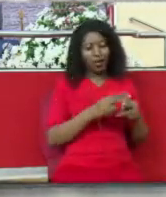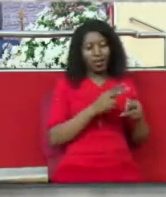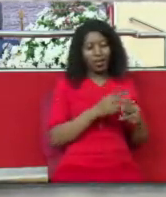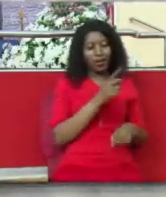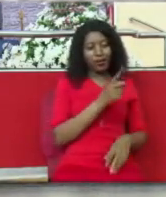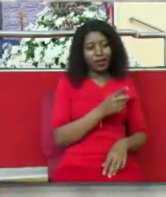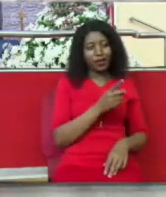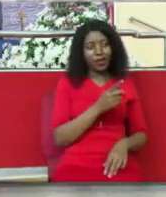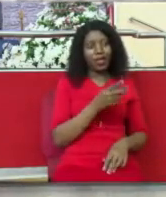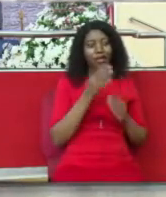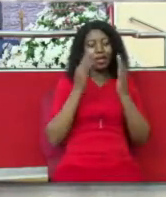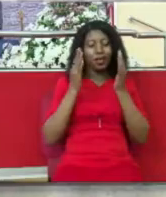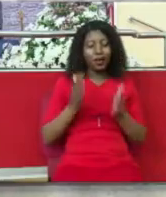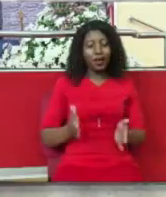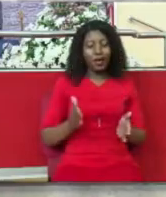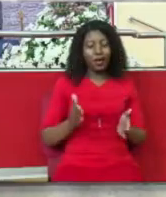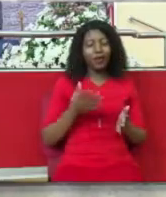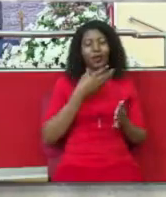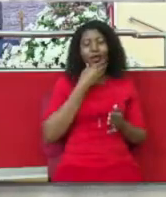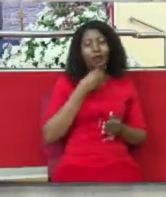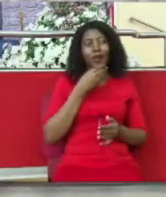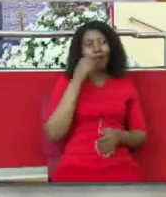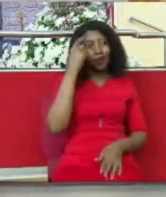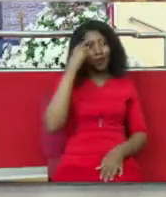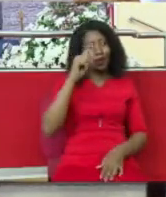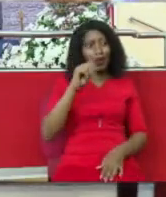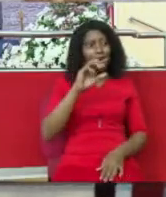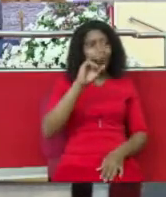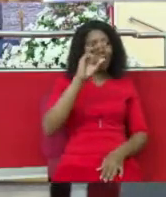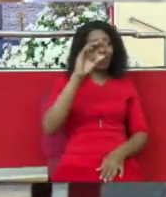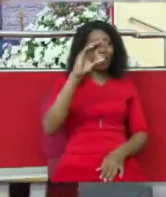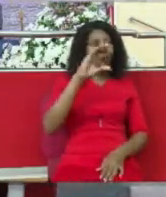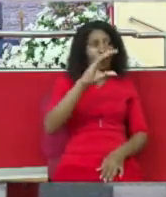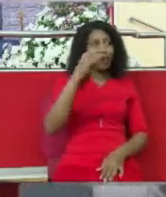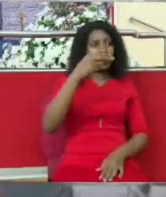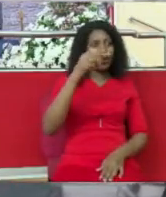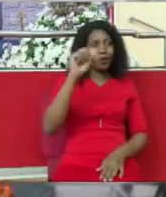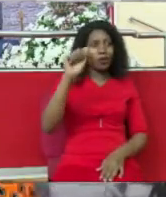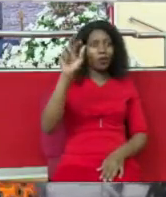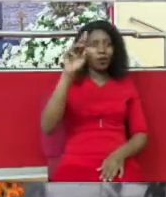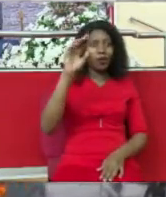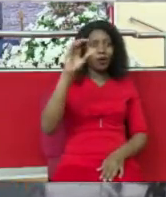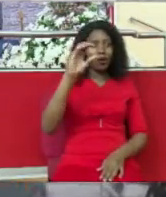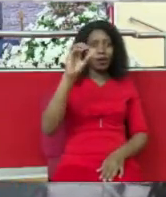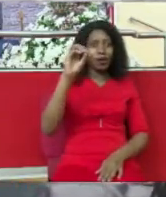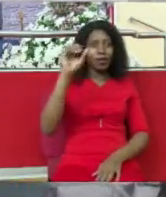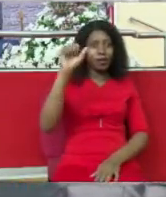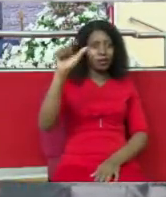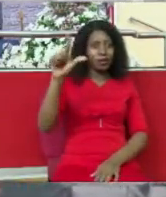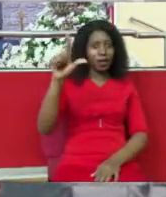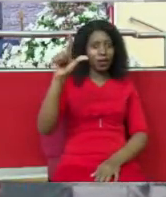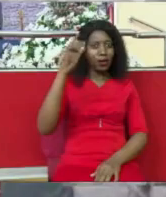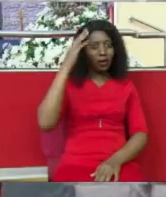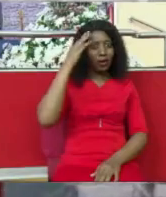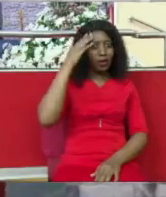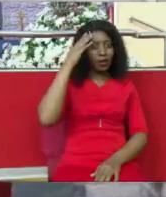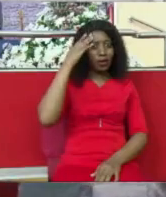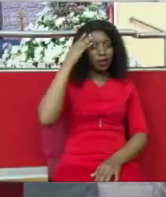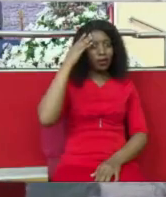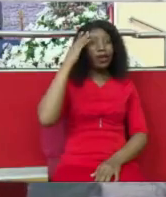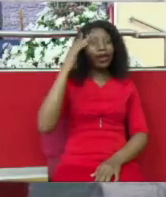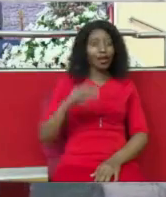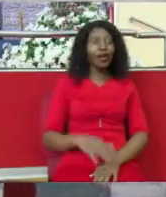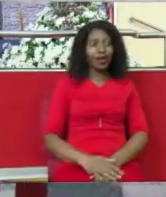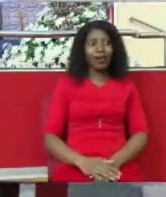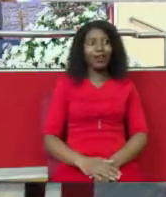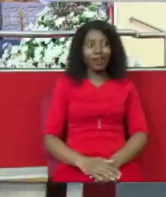You write the chako man. And you know, you're wondering, at what point do you normally call mtu wa makaa? And you're asking yourself,